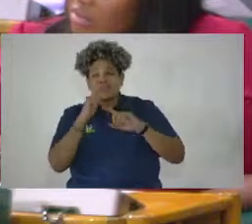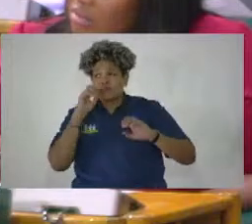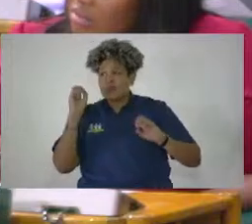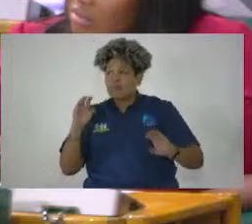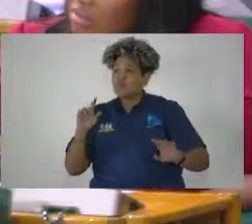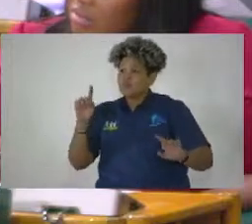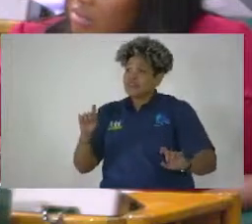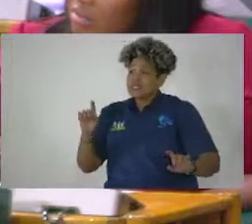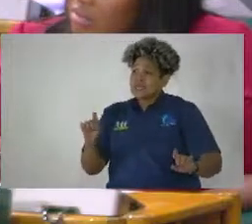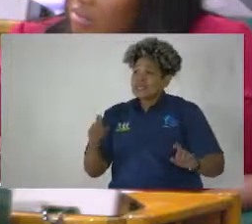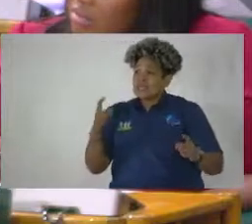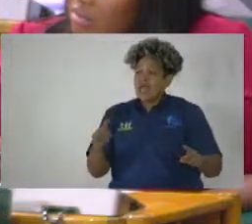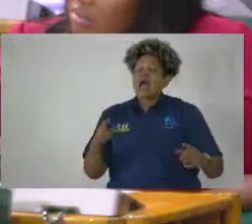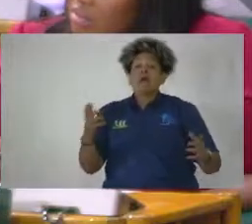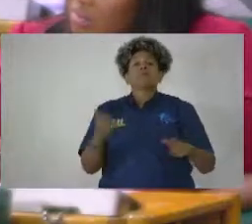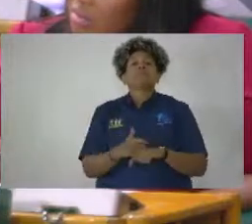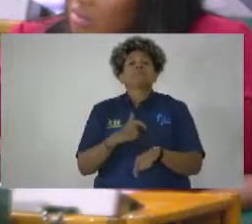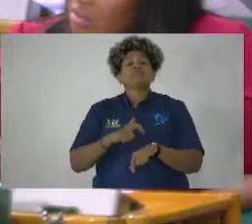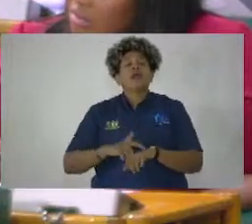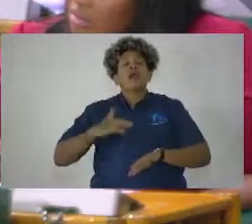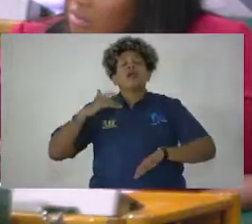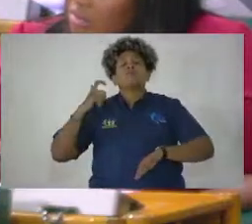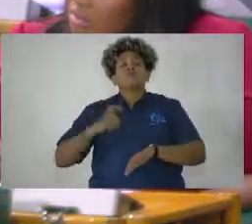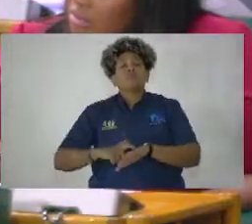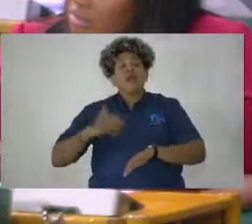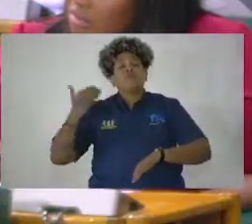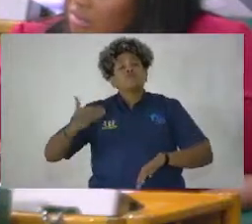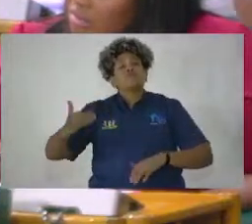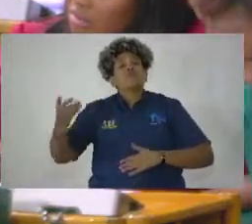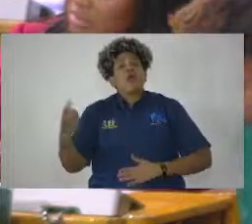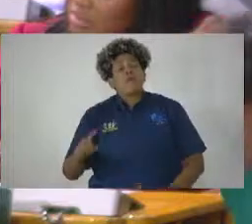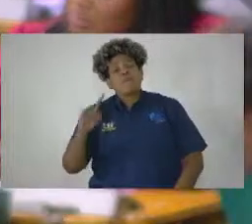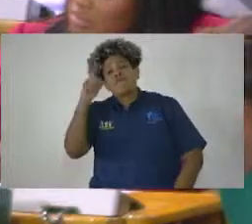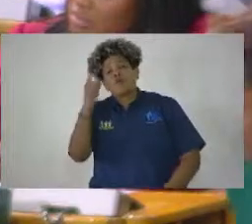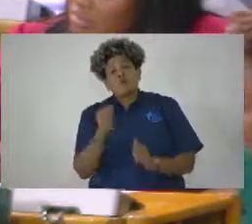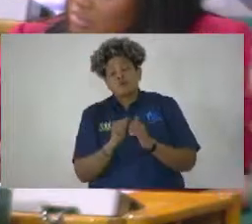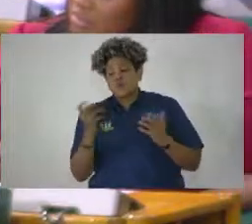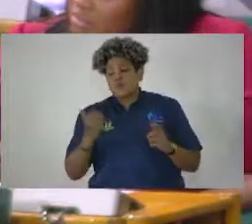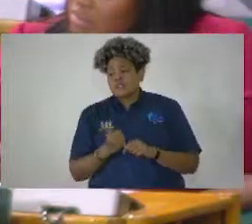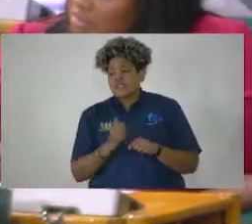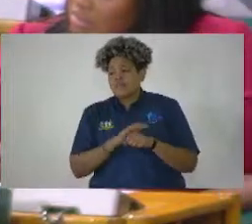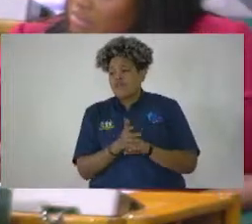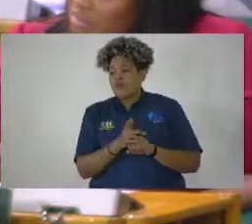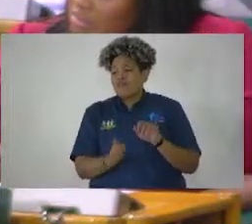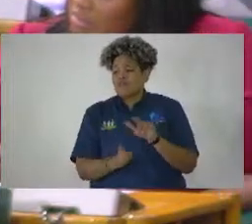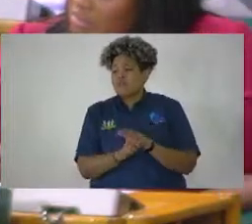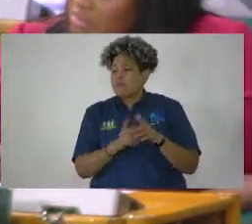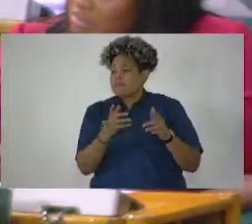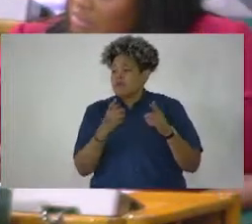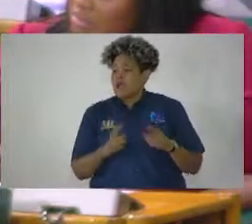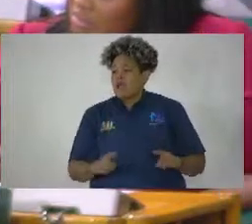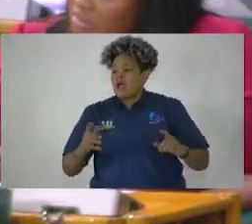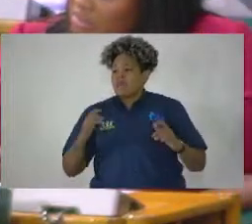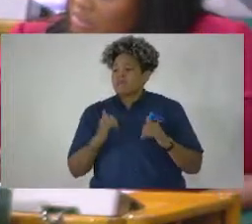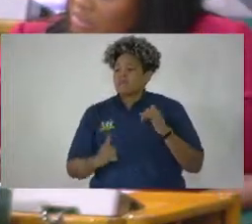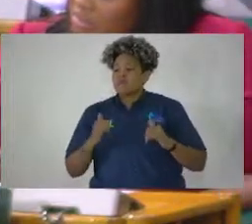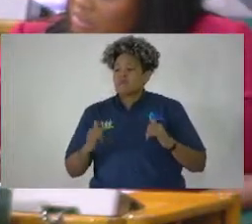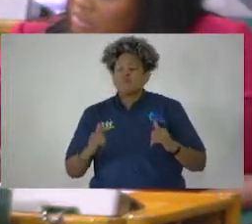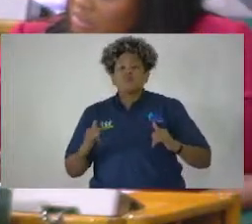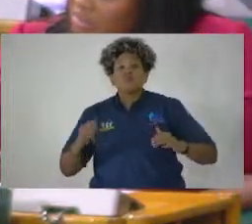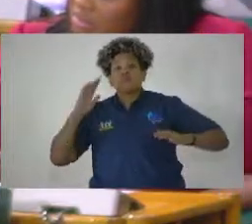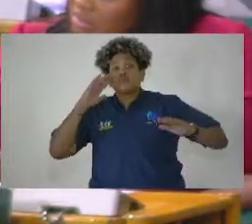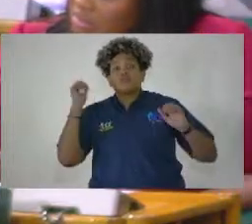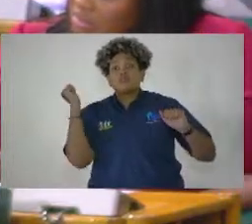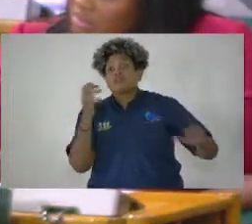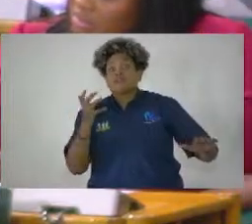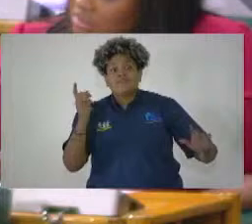test time and time again. First with the COVID-19 pandemic, which dealt a